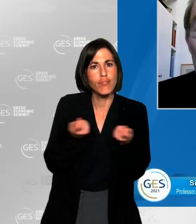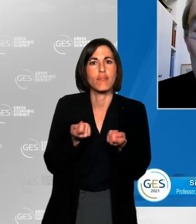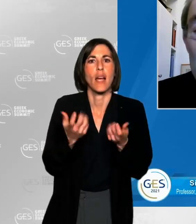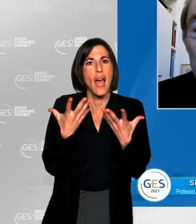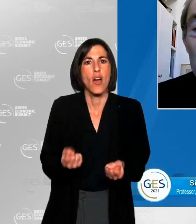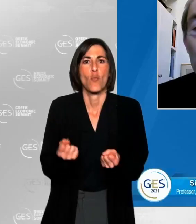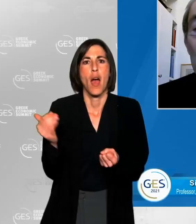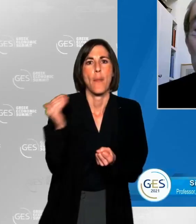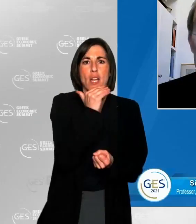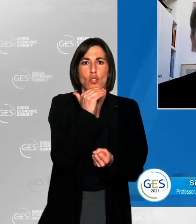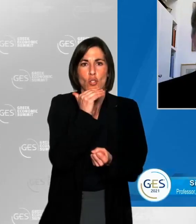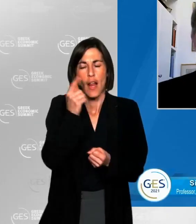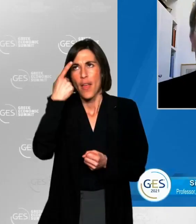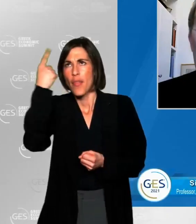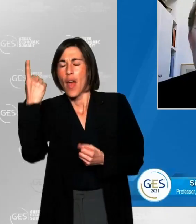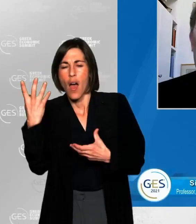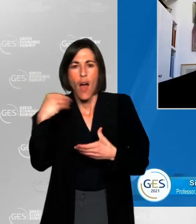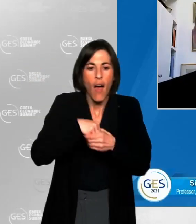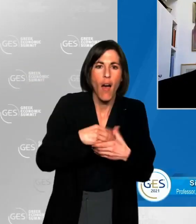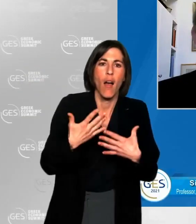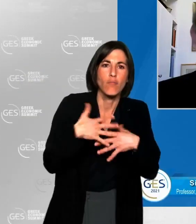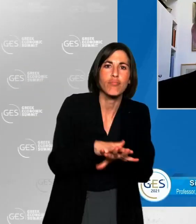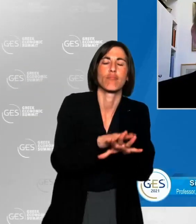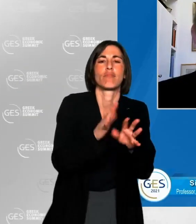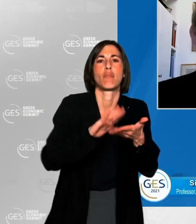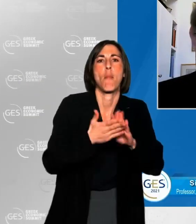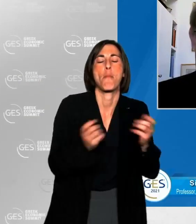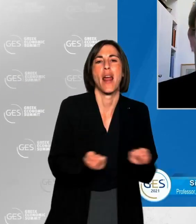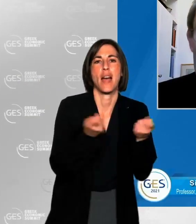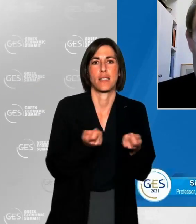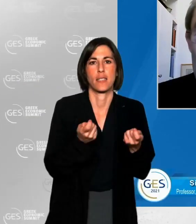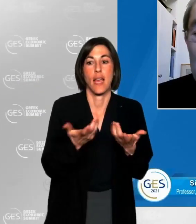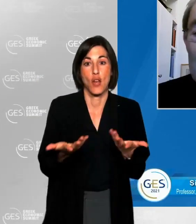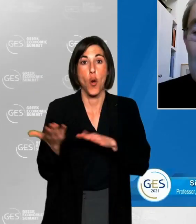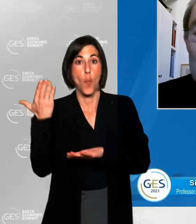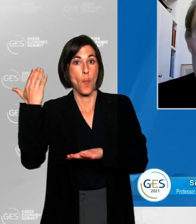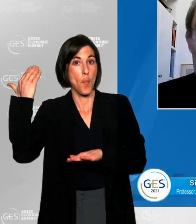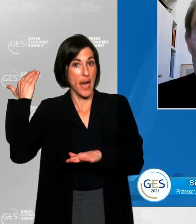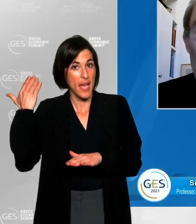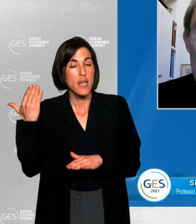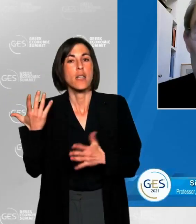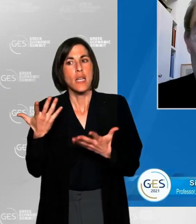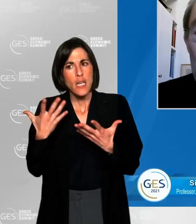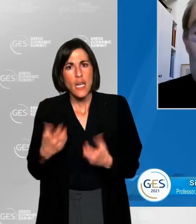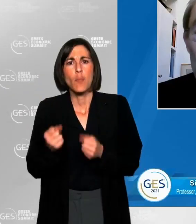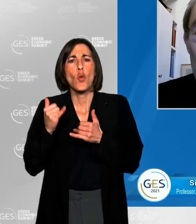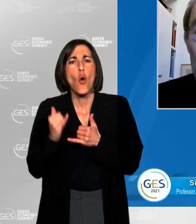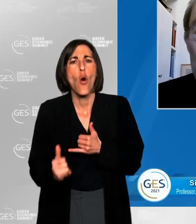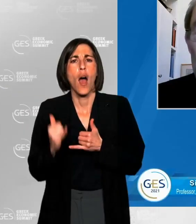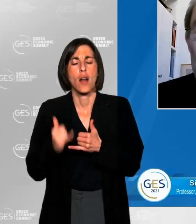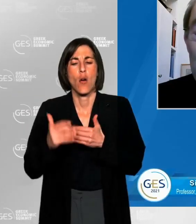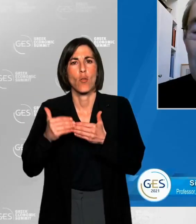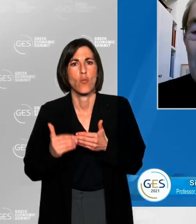much before the 7 years were over. There is some justification because of that speed that some people call it the fourth